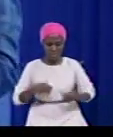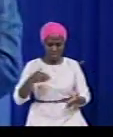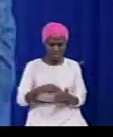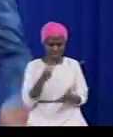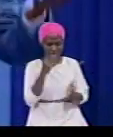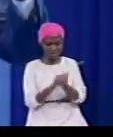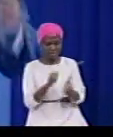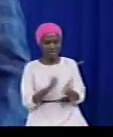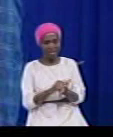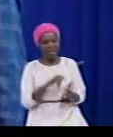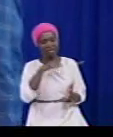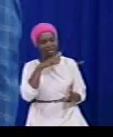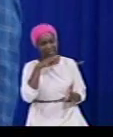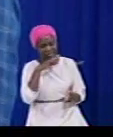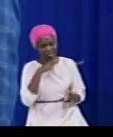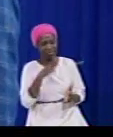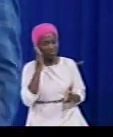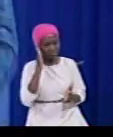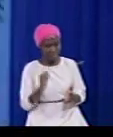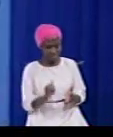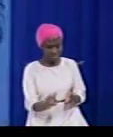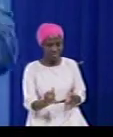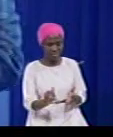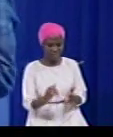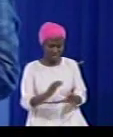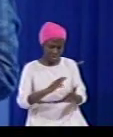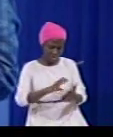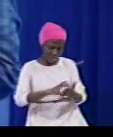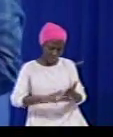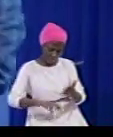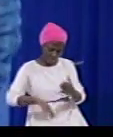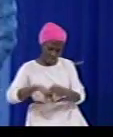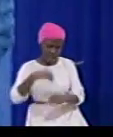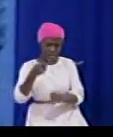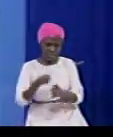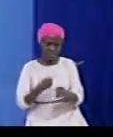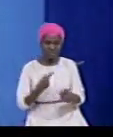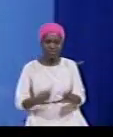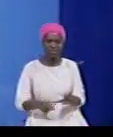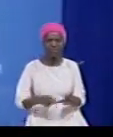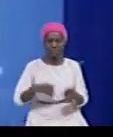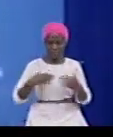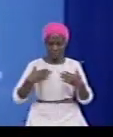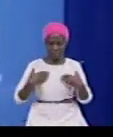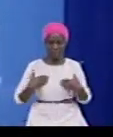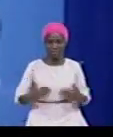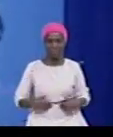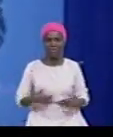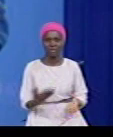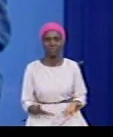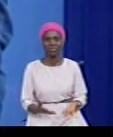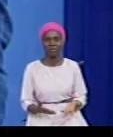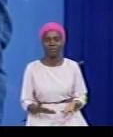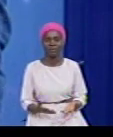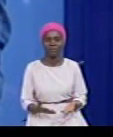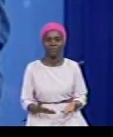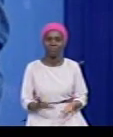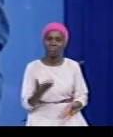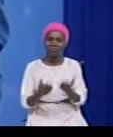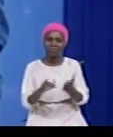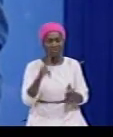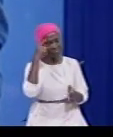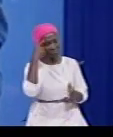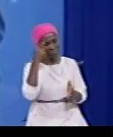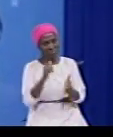dirt is still being taken away from the body. What if we didn't wash? What if we said, I washed at the